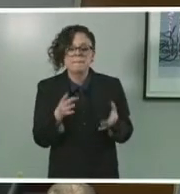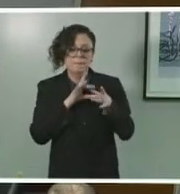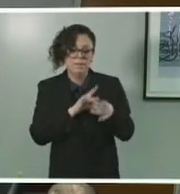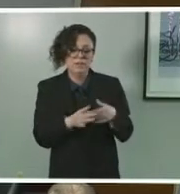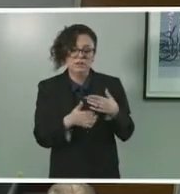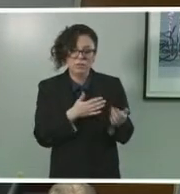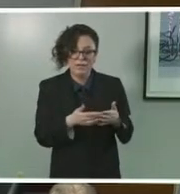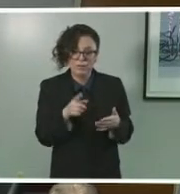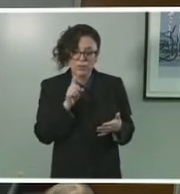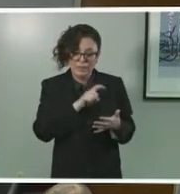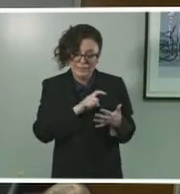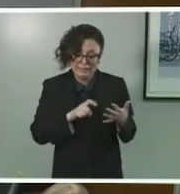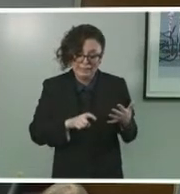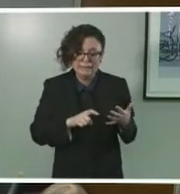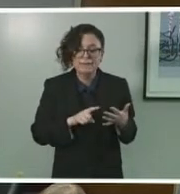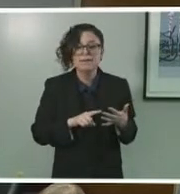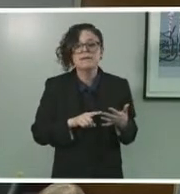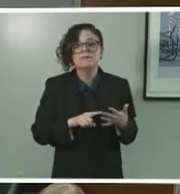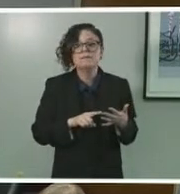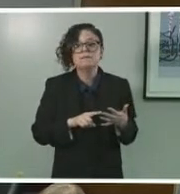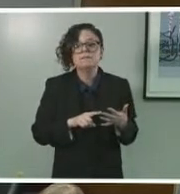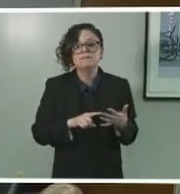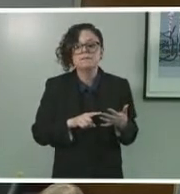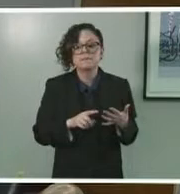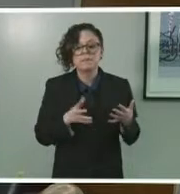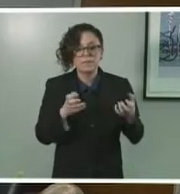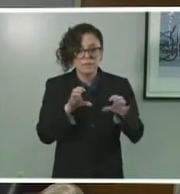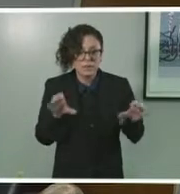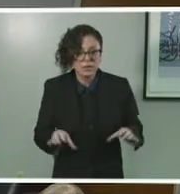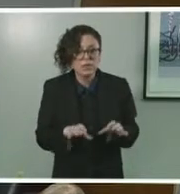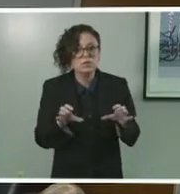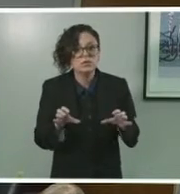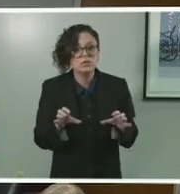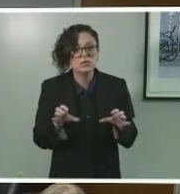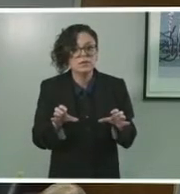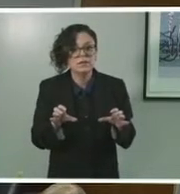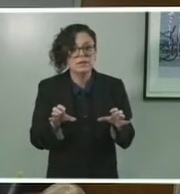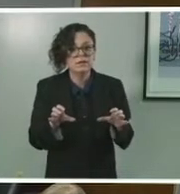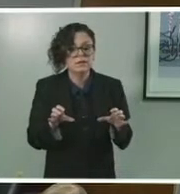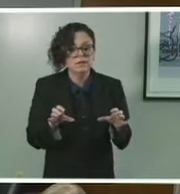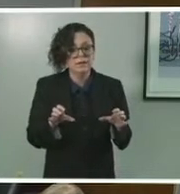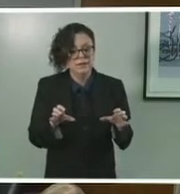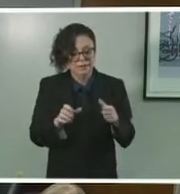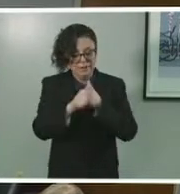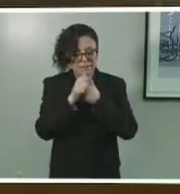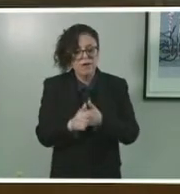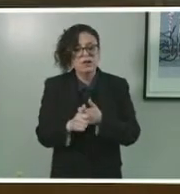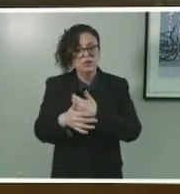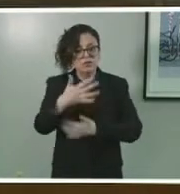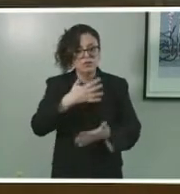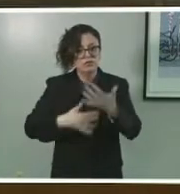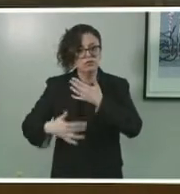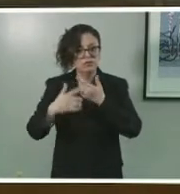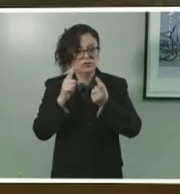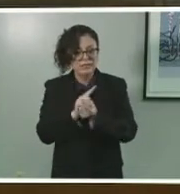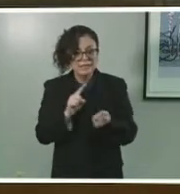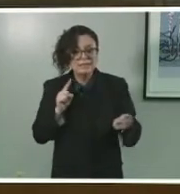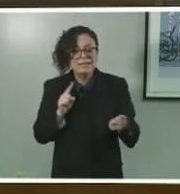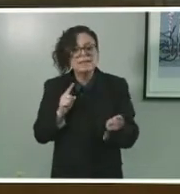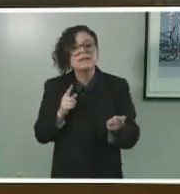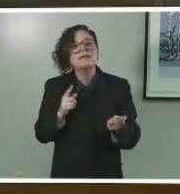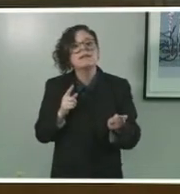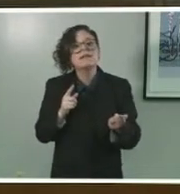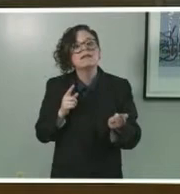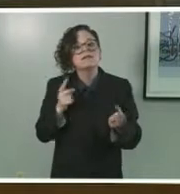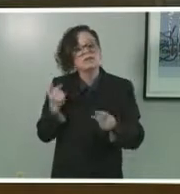need, and we want to do it in a way that maintains the social distancing. And so the